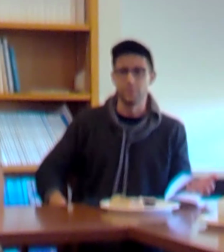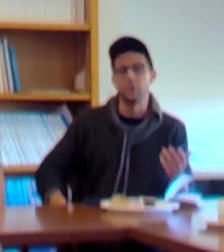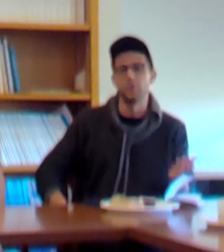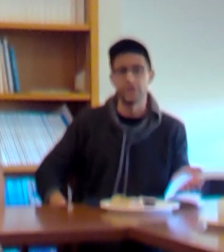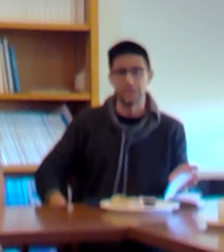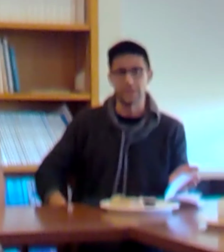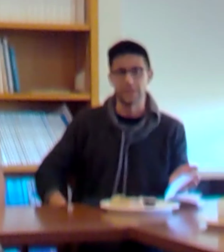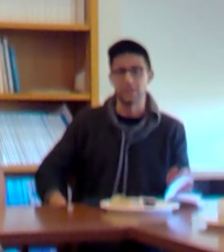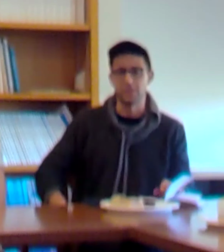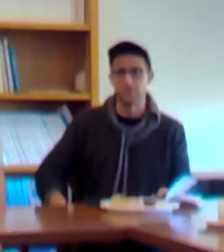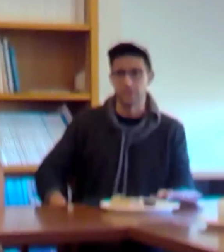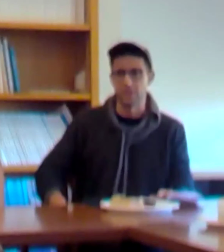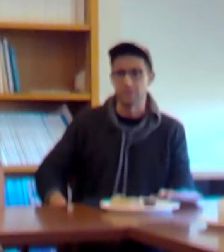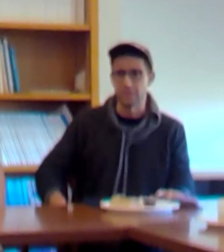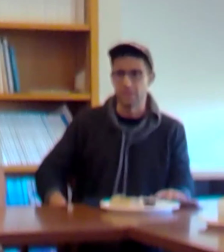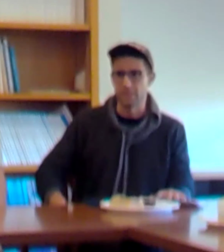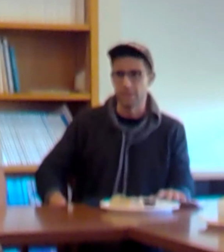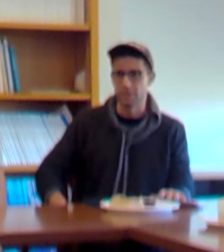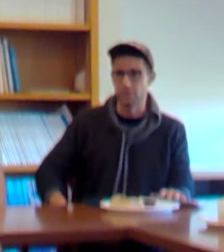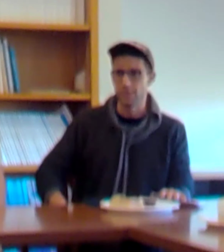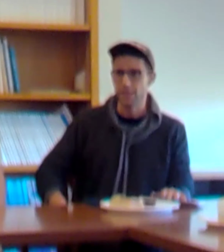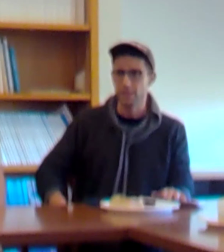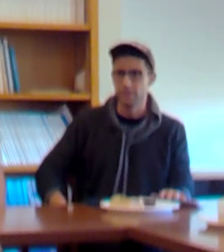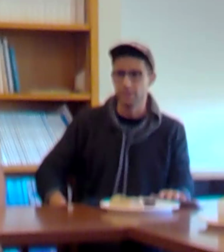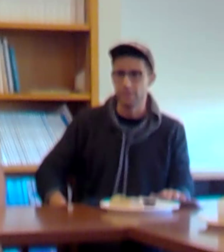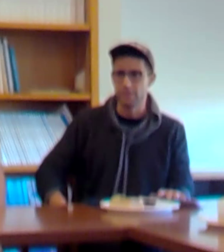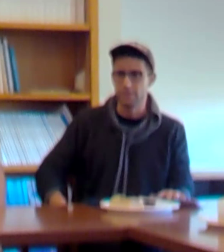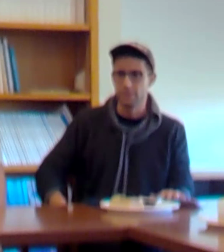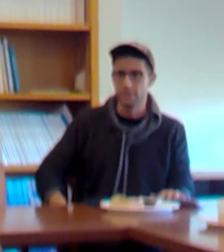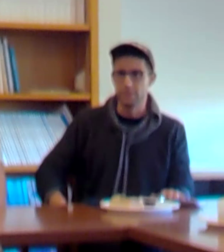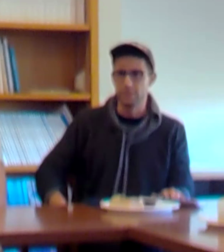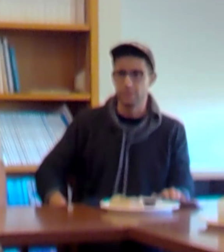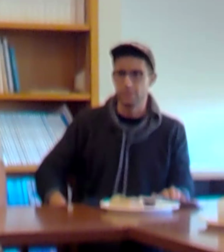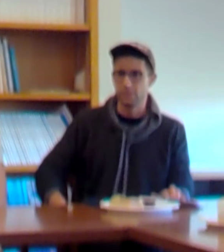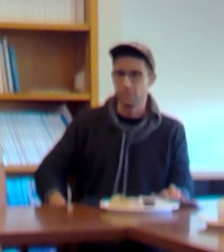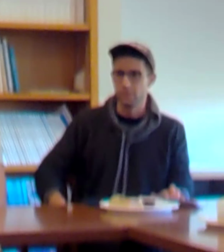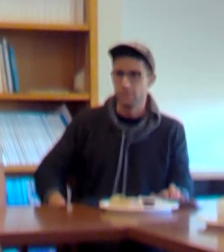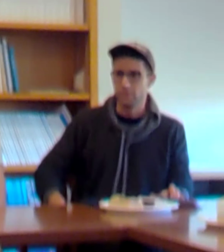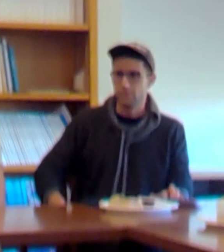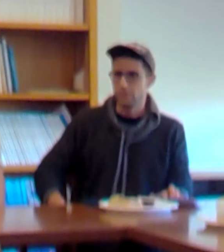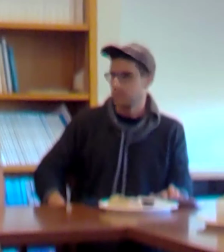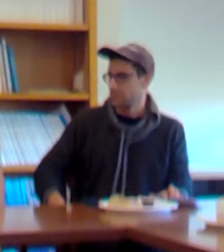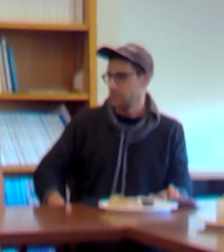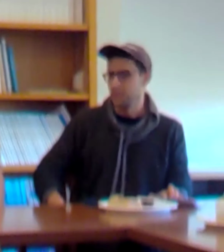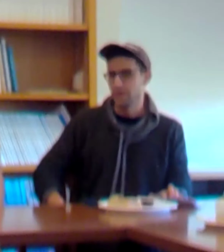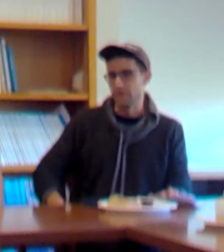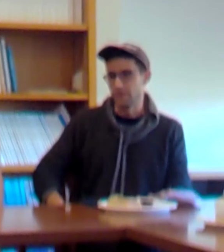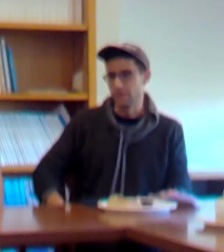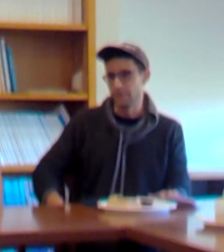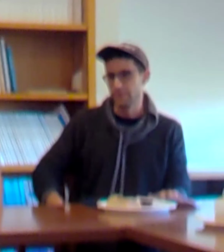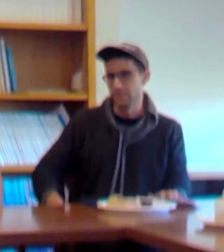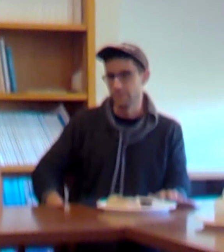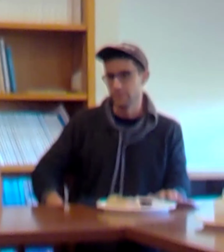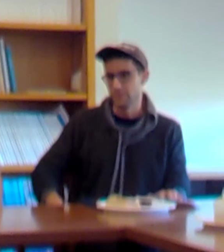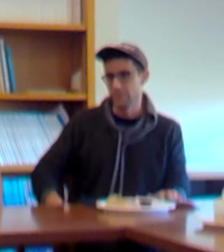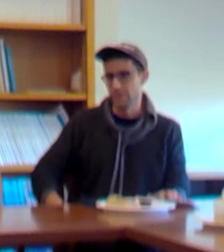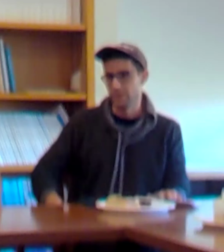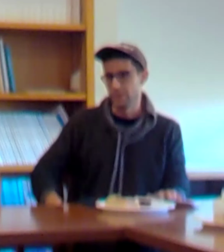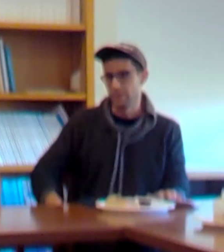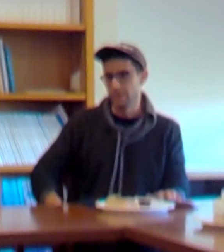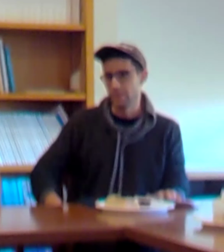don't know any like initiatives that MIH is taking to actually do that. Yeah, I don't Yeah, think you're gonna get yeah. like grant Yeah. money for